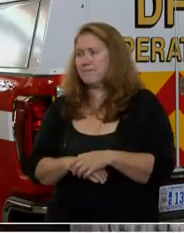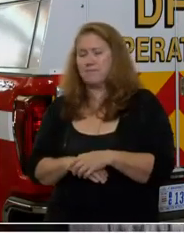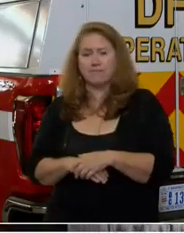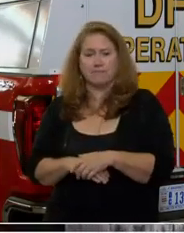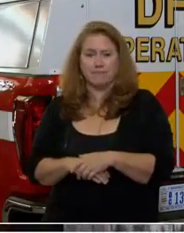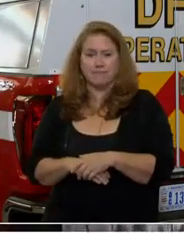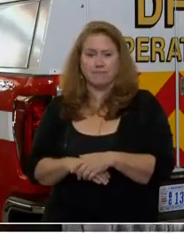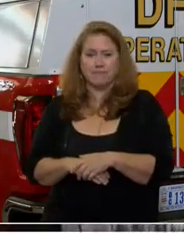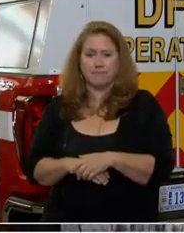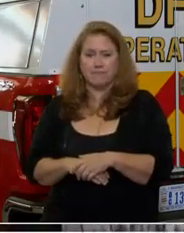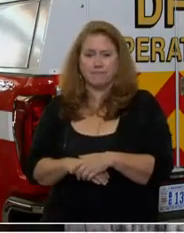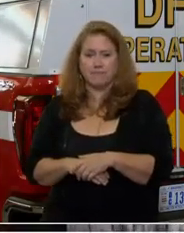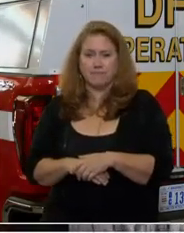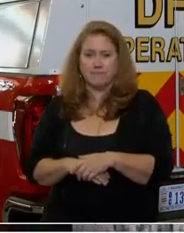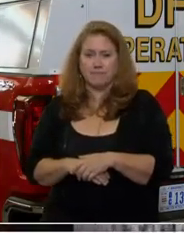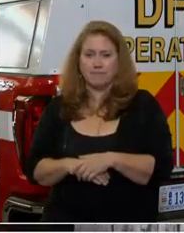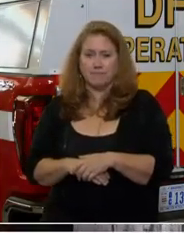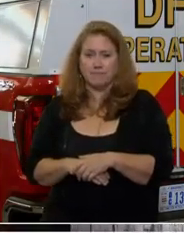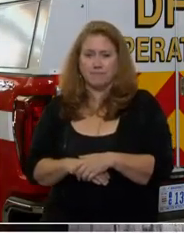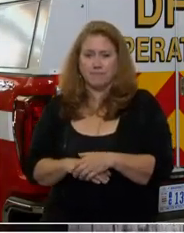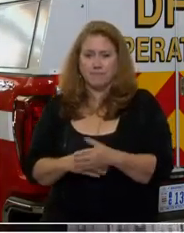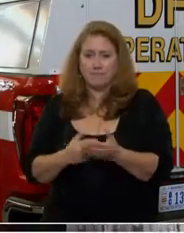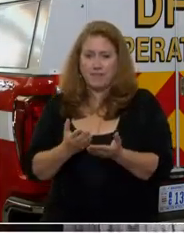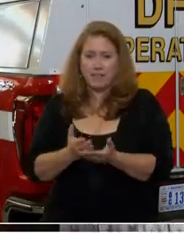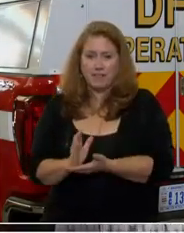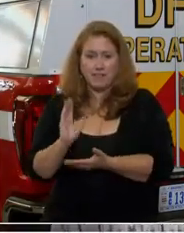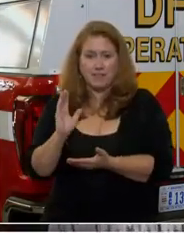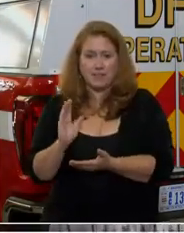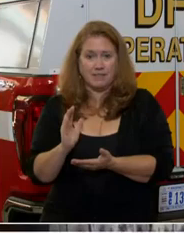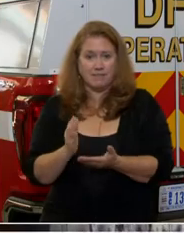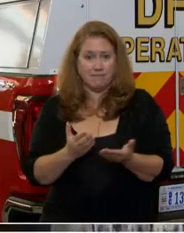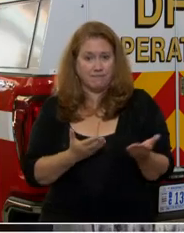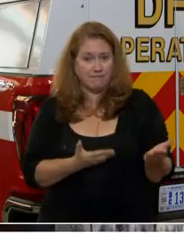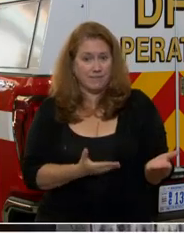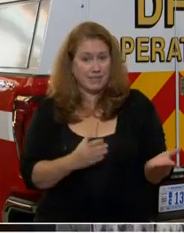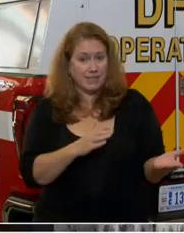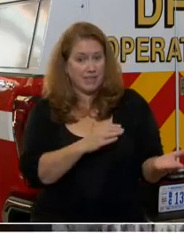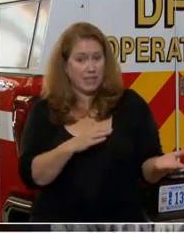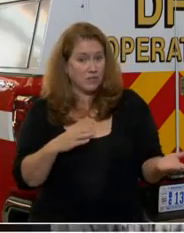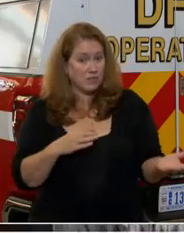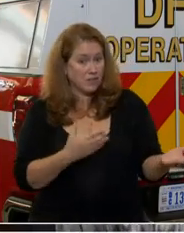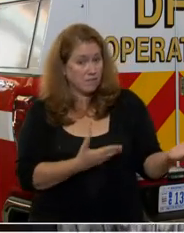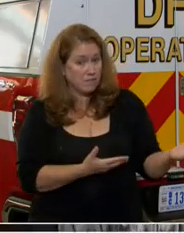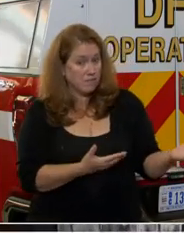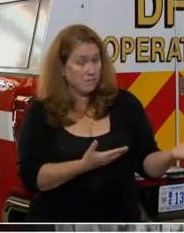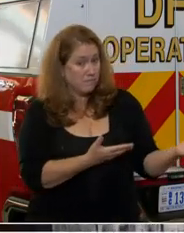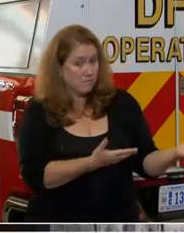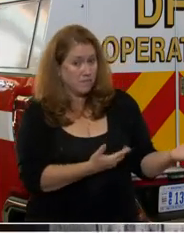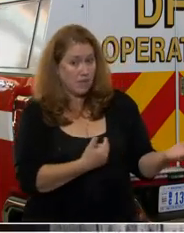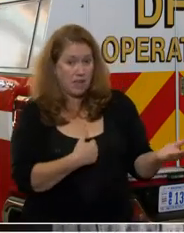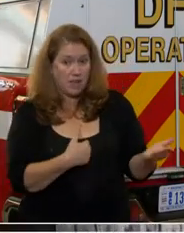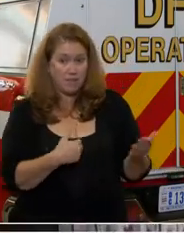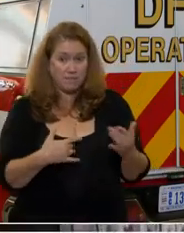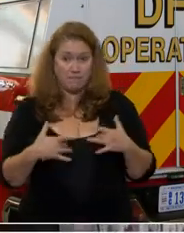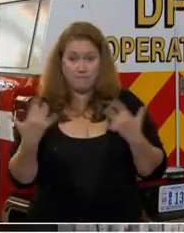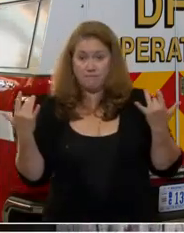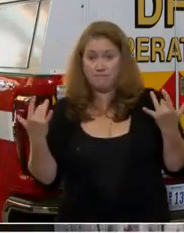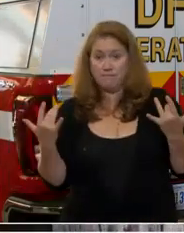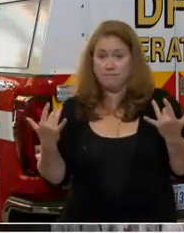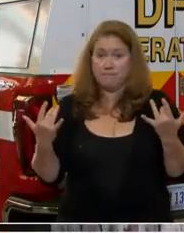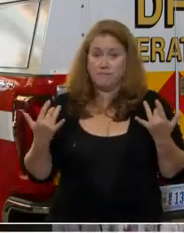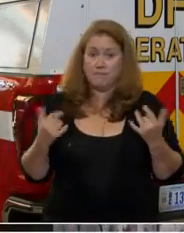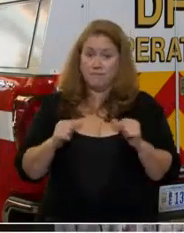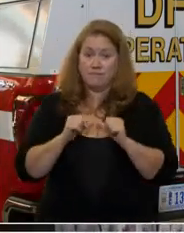All right. Well, on behalf of the council, I am pleased to continue the tradition of presenting the